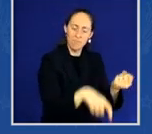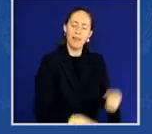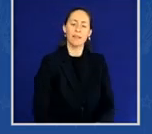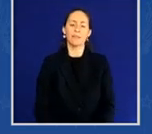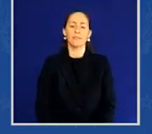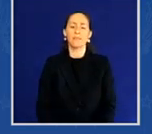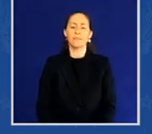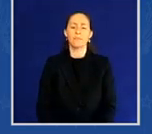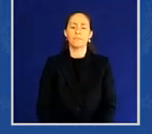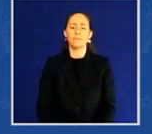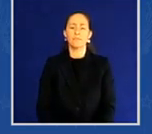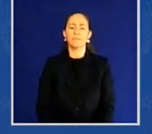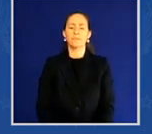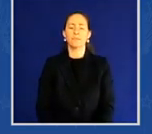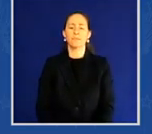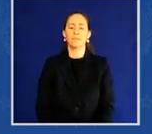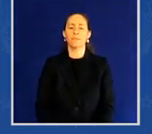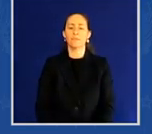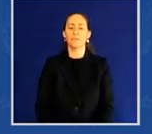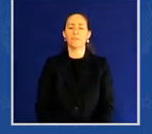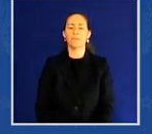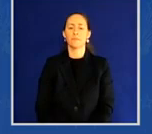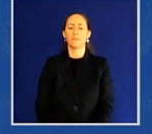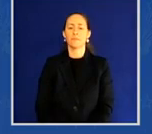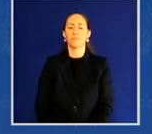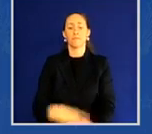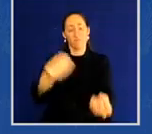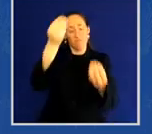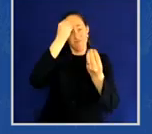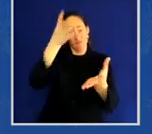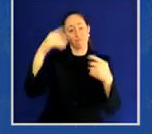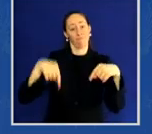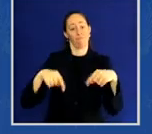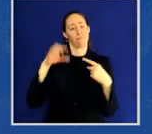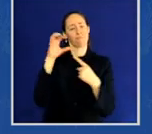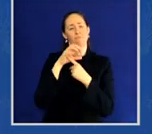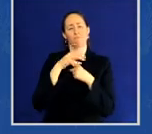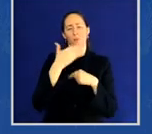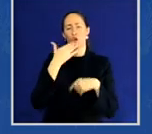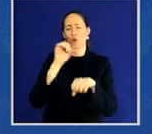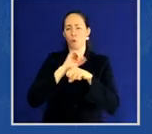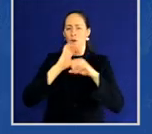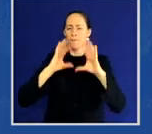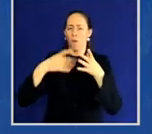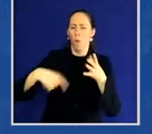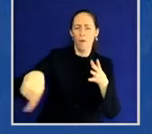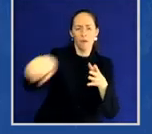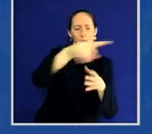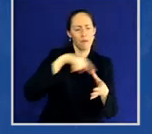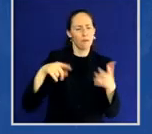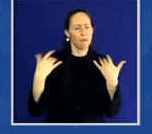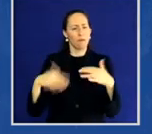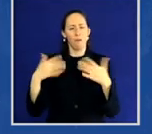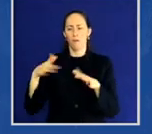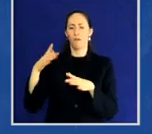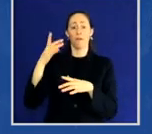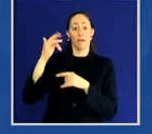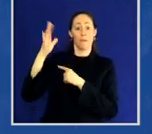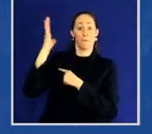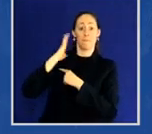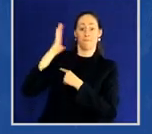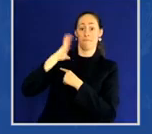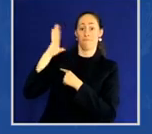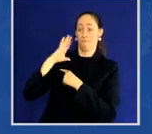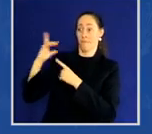truly dedicated workforce at Amtrak that carries on the legacy of the railroaders who served before them and who take great pride